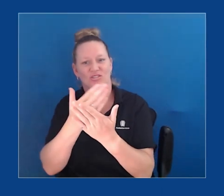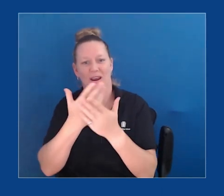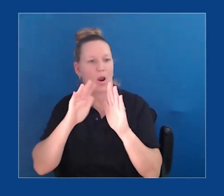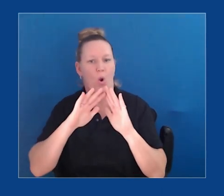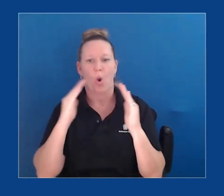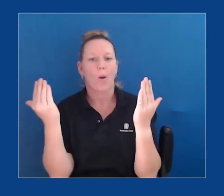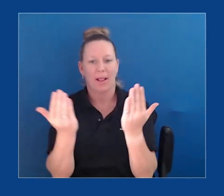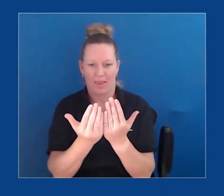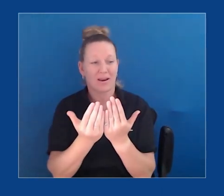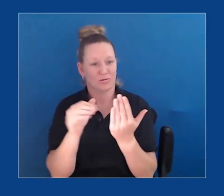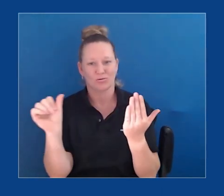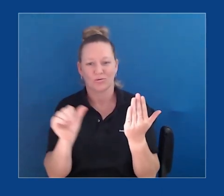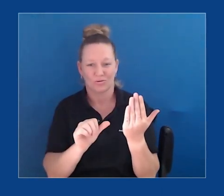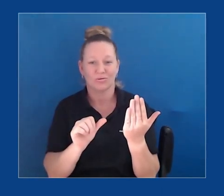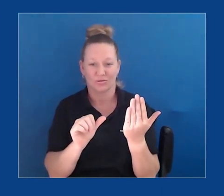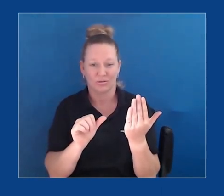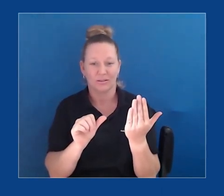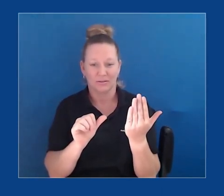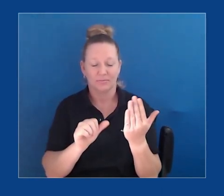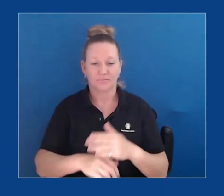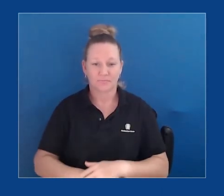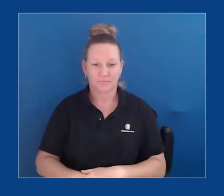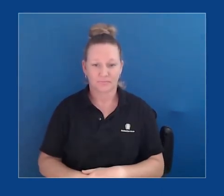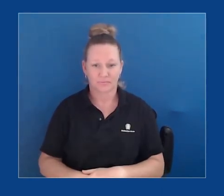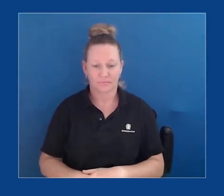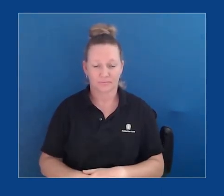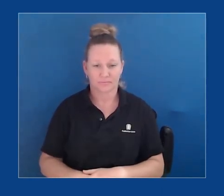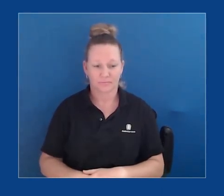I guess that's the only way that I think